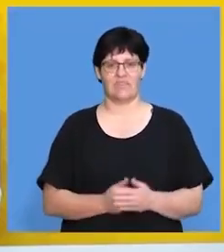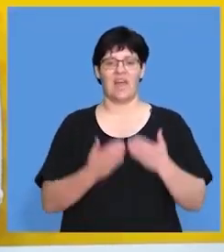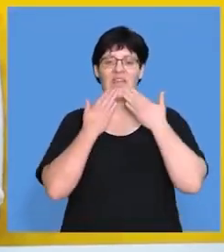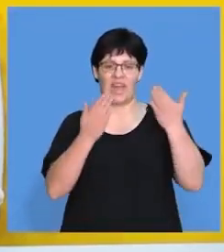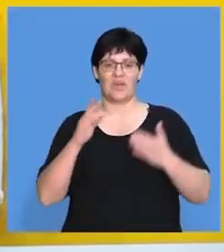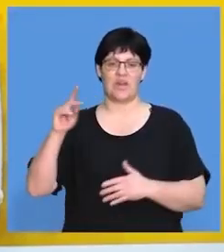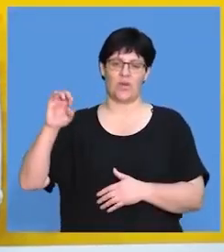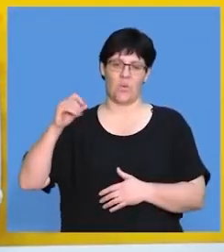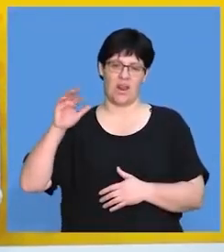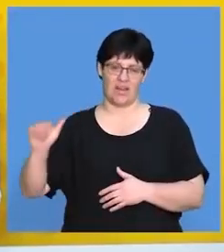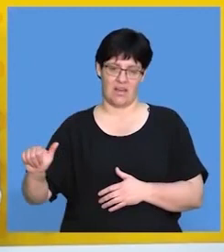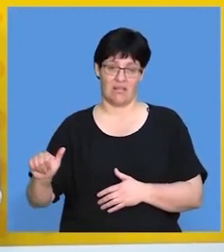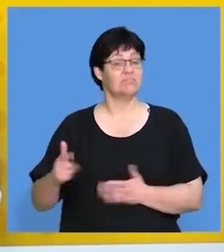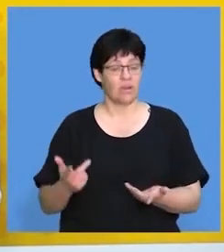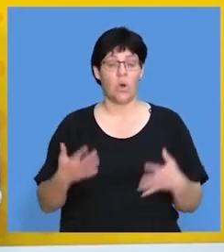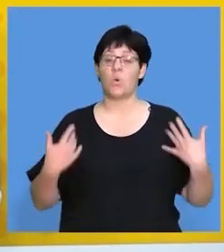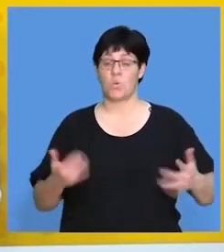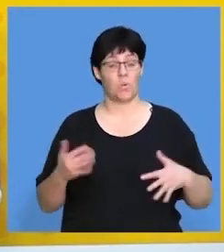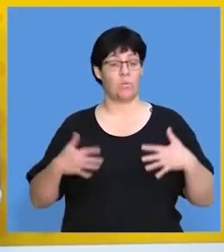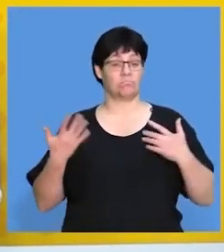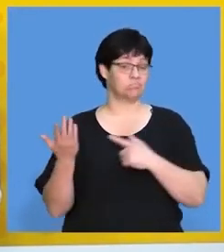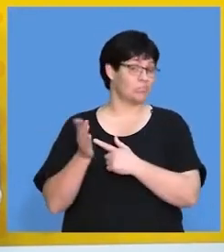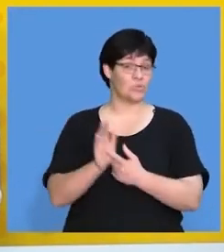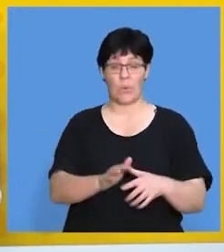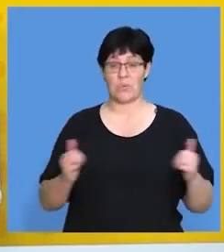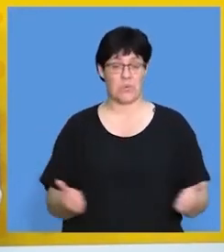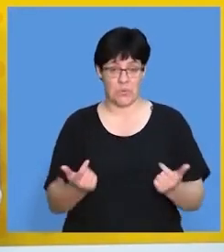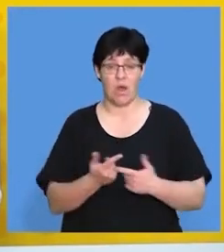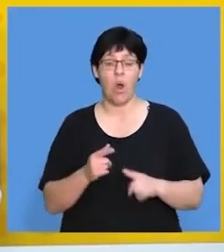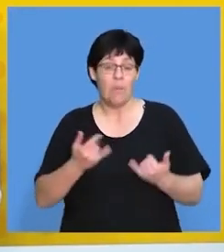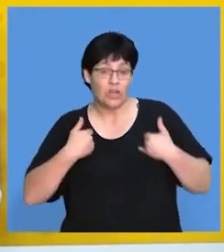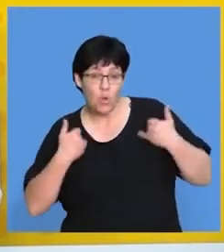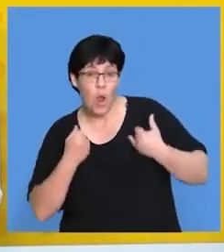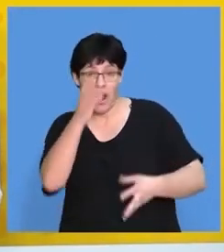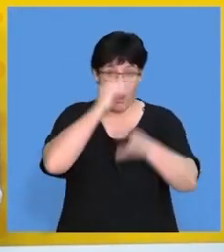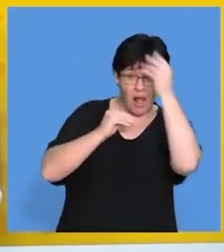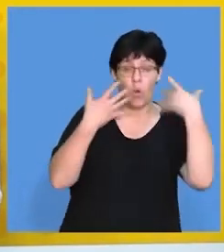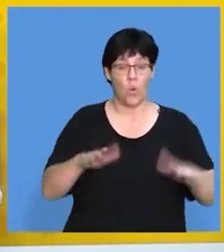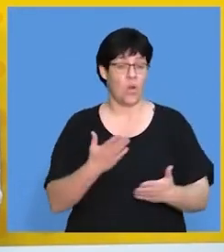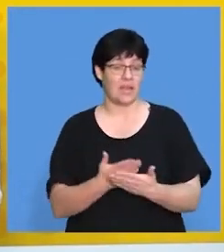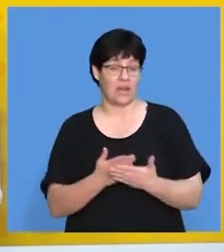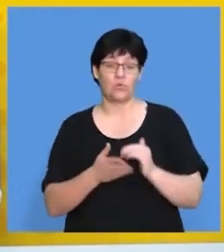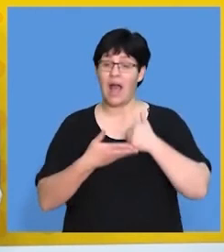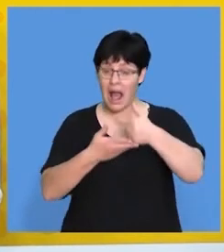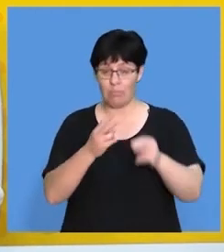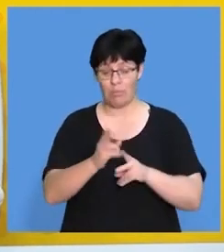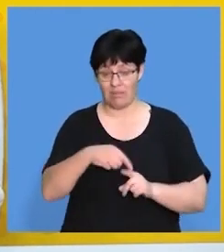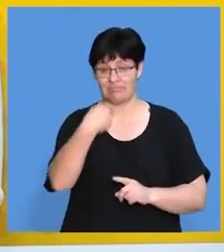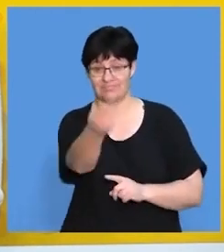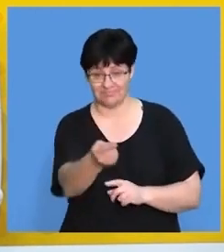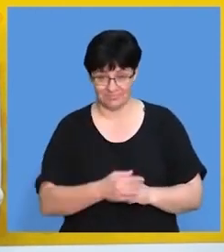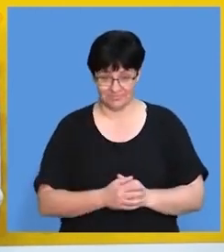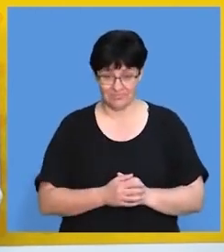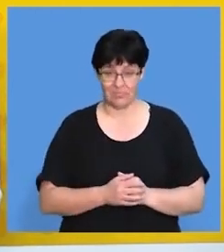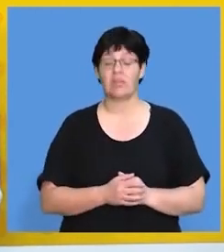Luni. Thank you, Nicola. Guys, it's been a great show. I hope you enjoyed it and you took as much information as you can to help you prepare for your